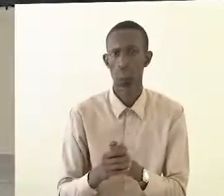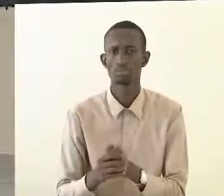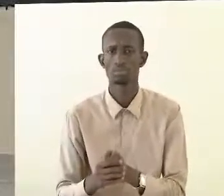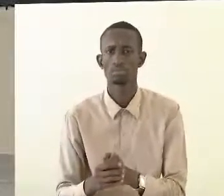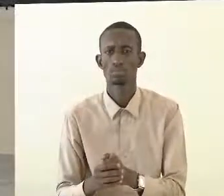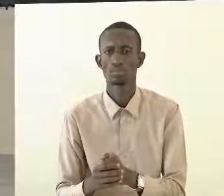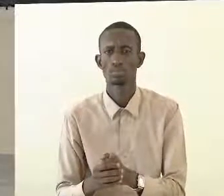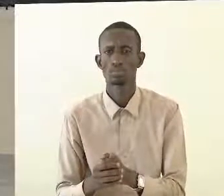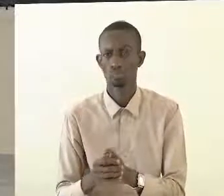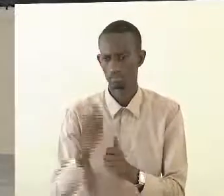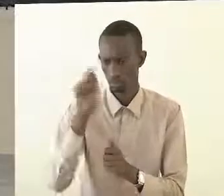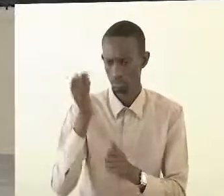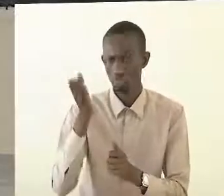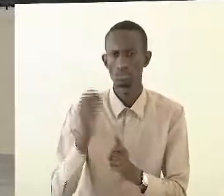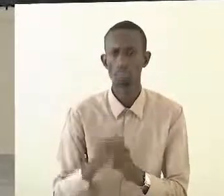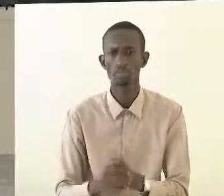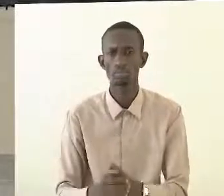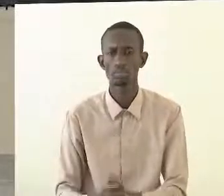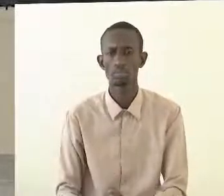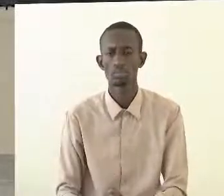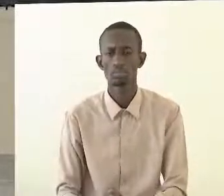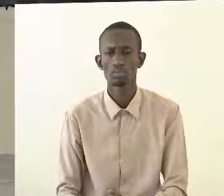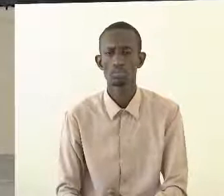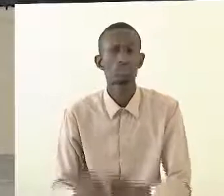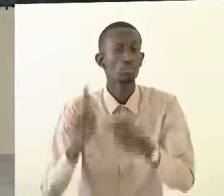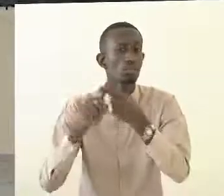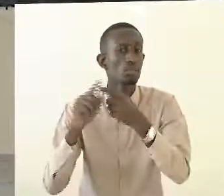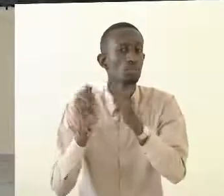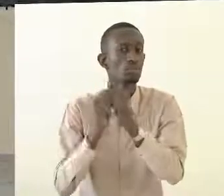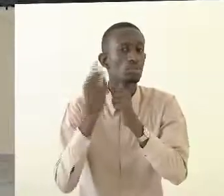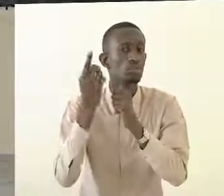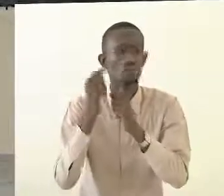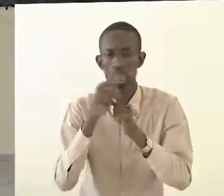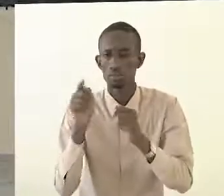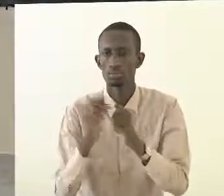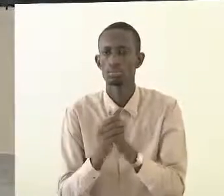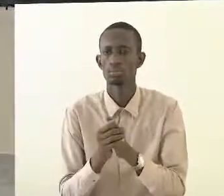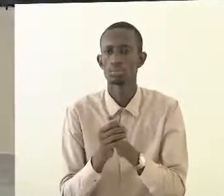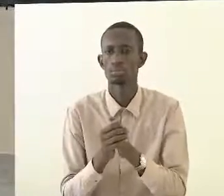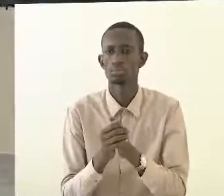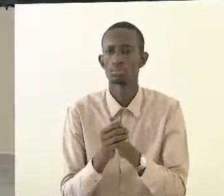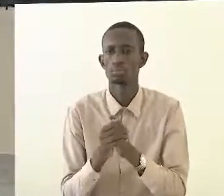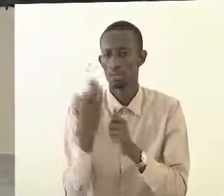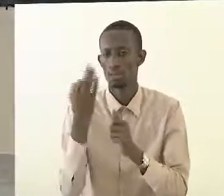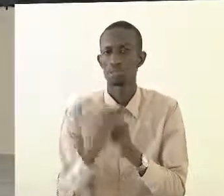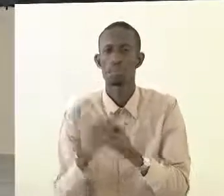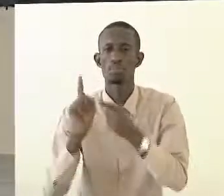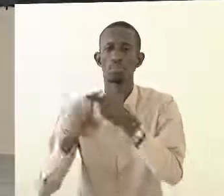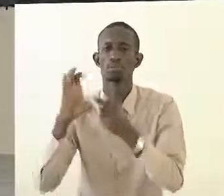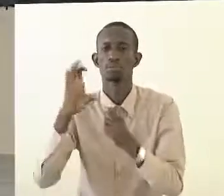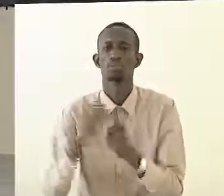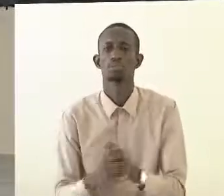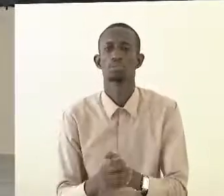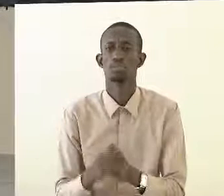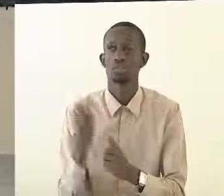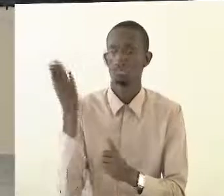3, yes, that is z, plus 11 divided by 3, plus c.